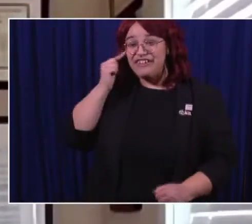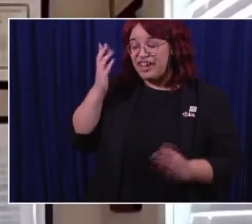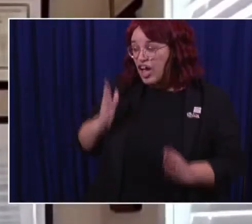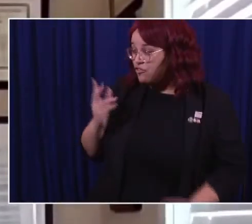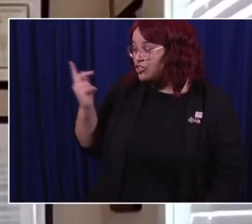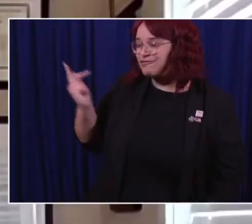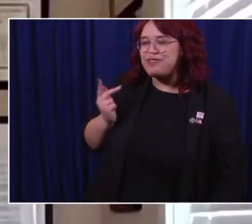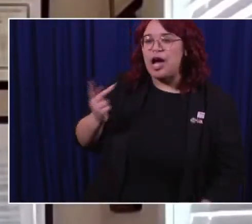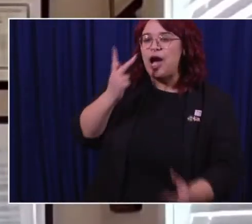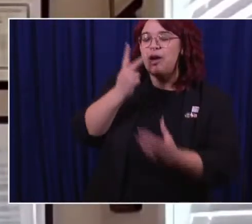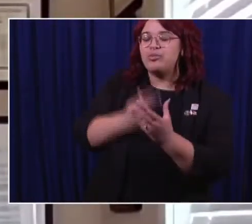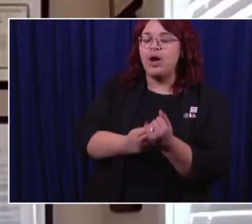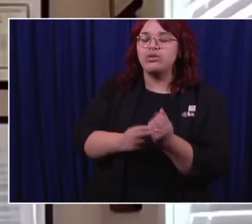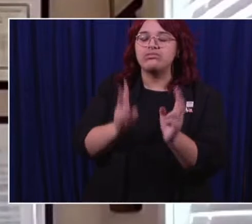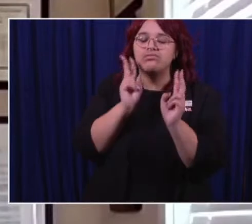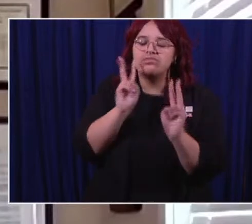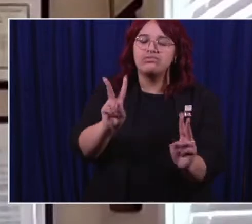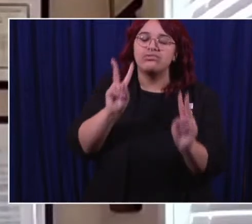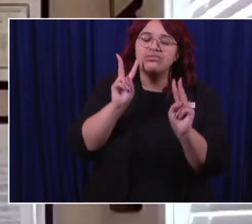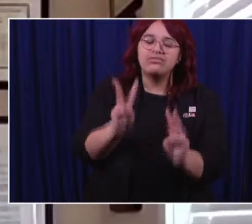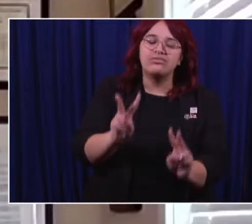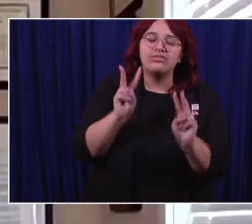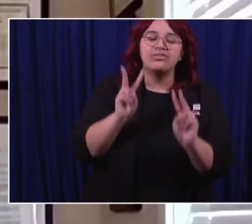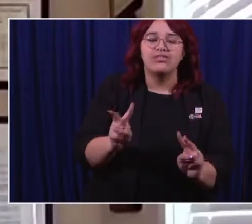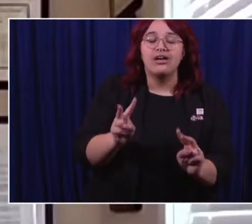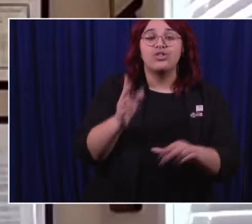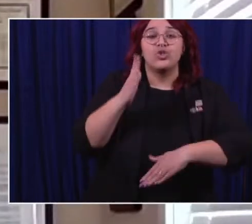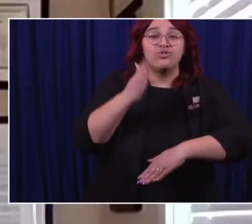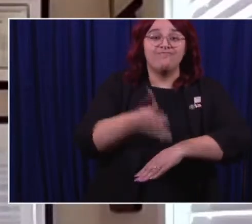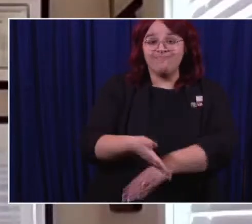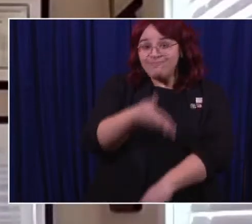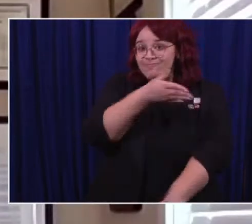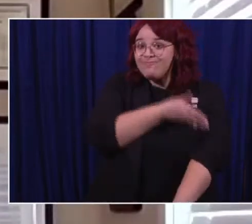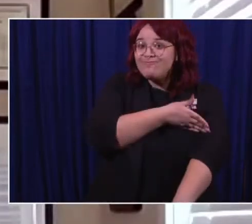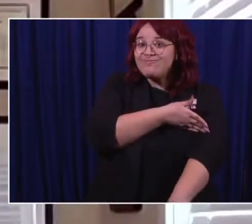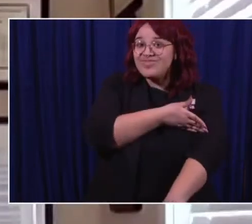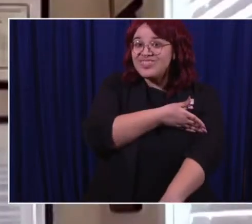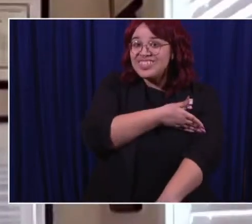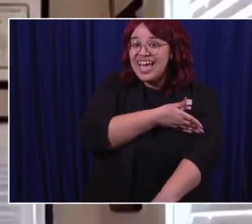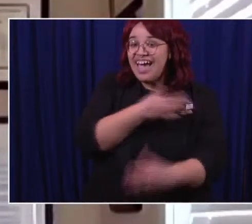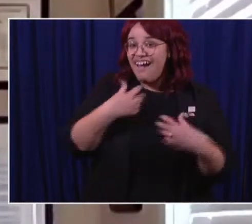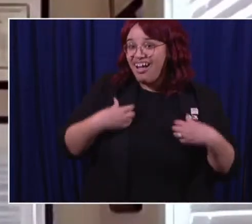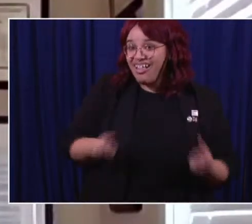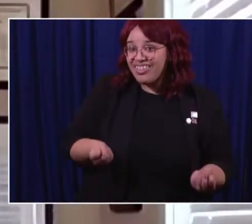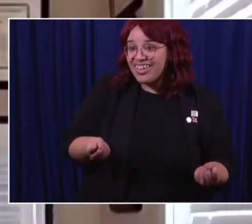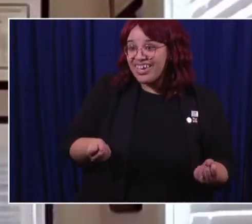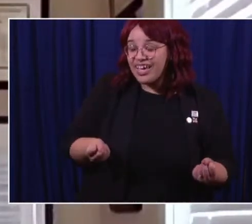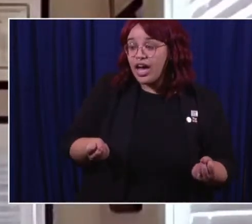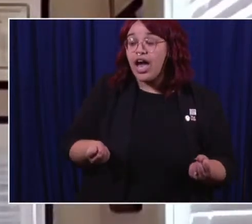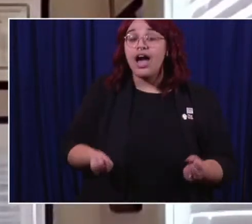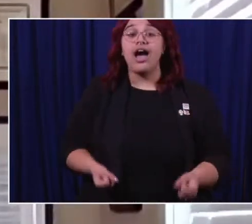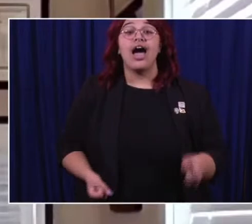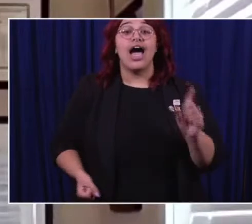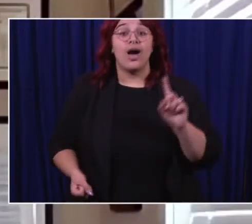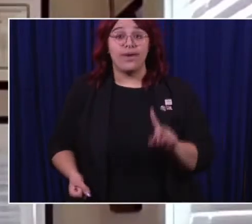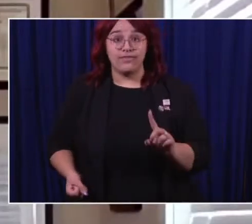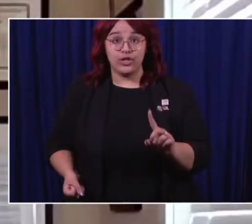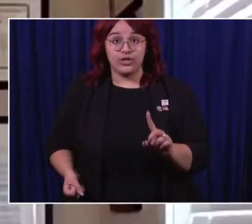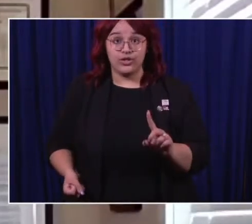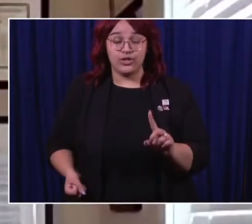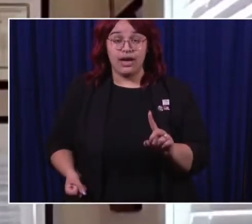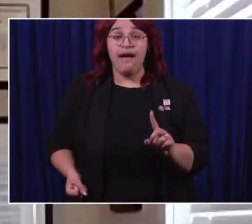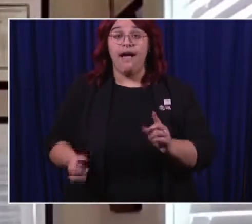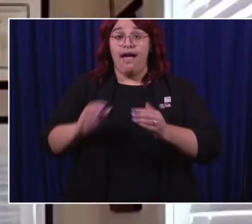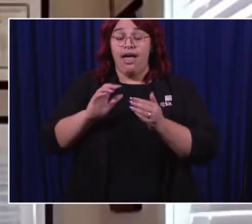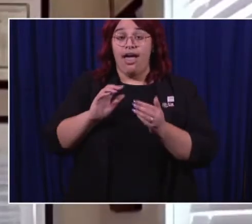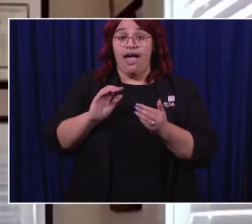things getting better for us. But I think that we need to do it in a responsible way, in a measured way,